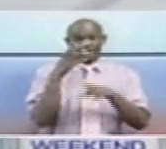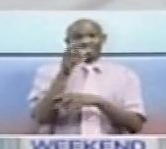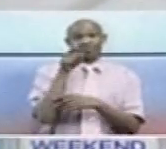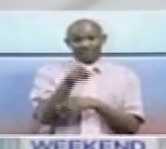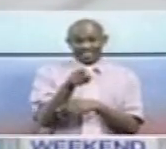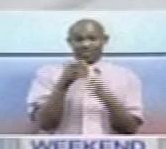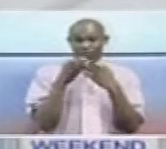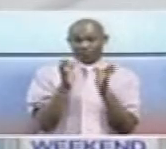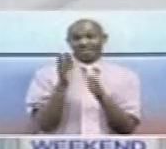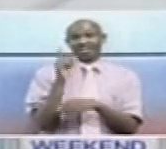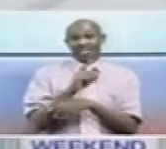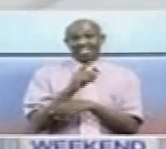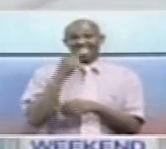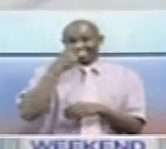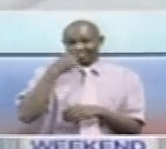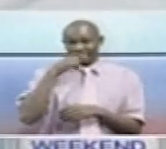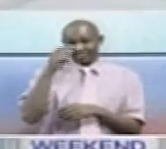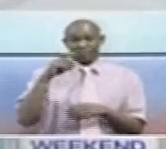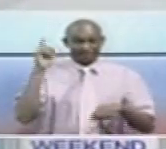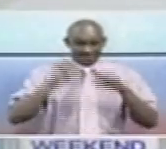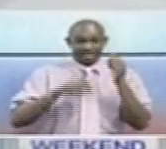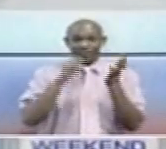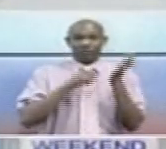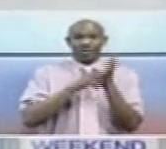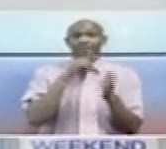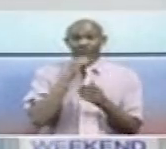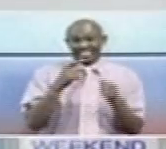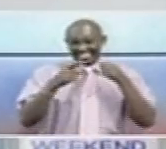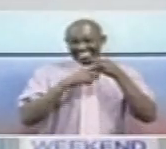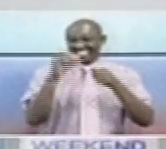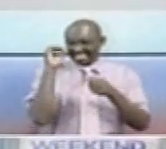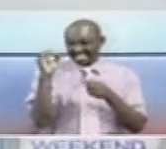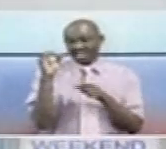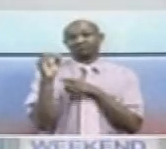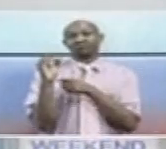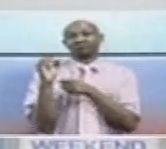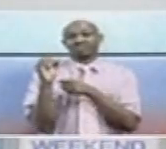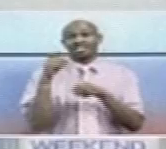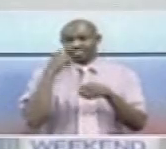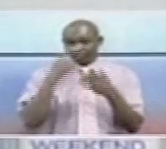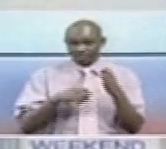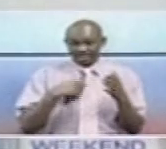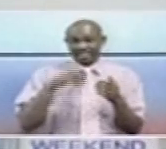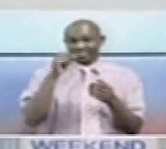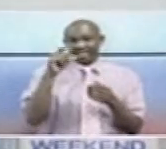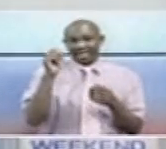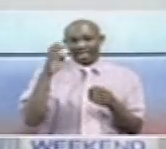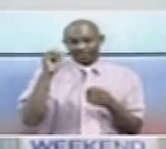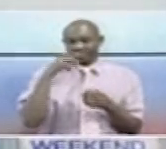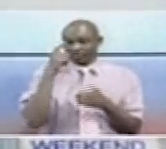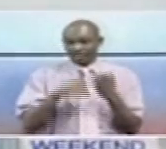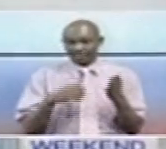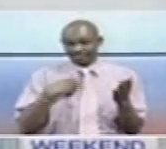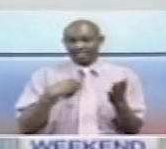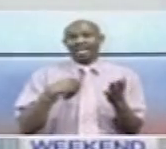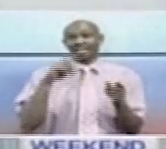the opening day. Kitui whitewashed Makueni Boys 6-0 in a one-sided match during which Salim Ibrahim netted a brace.